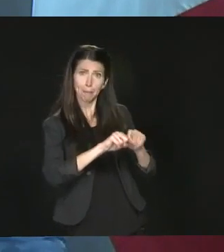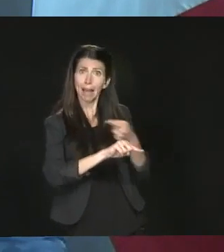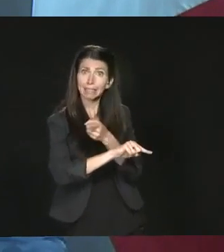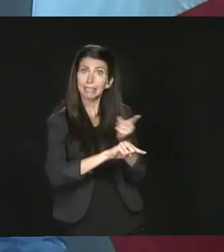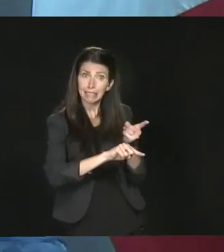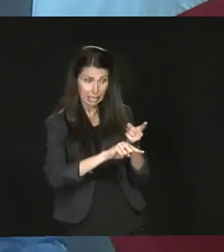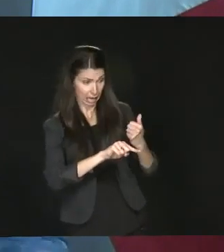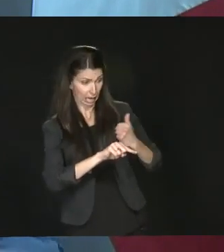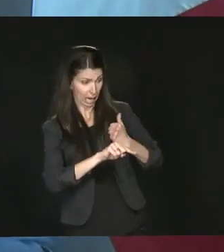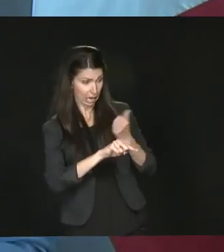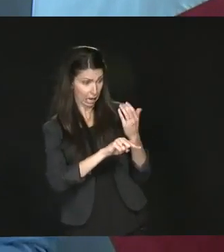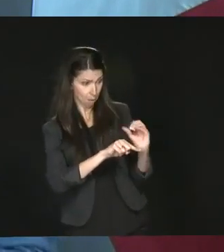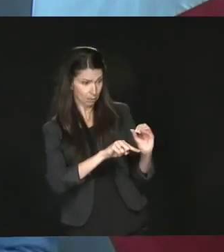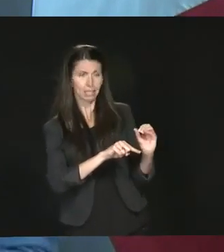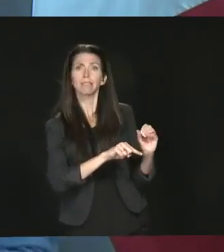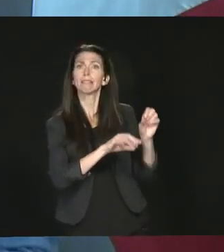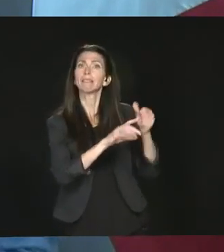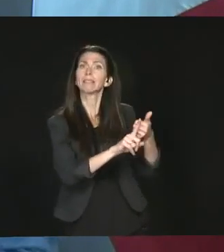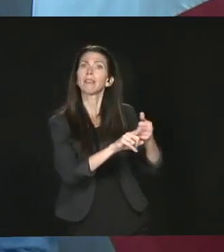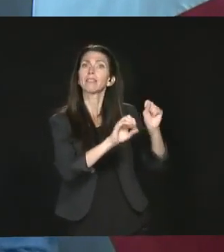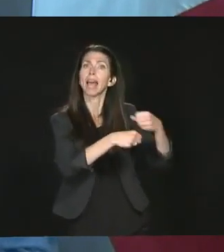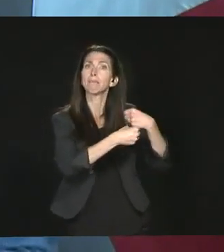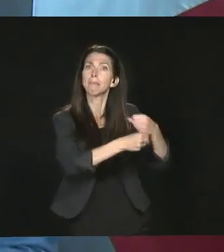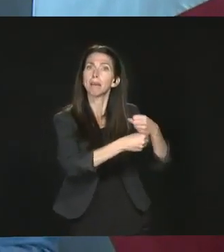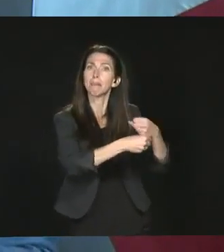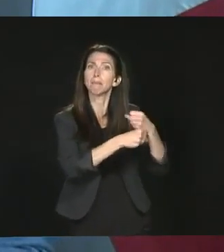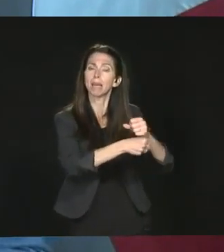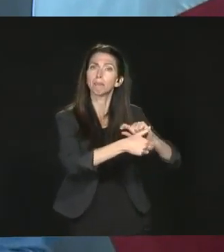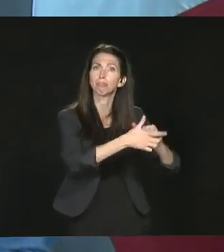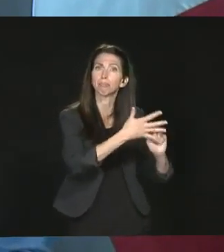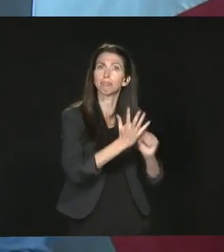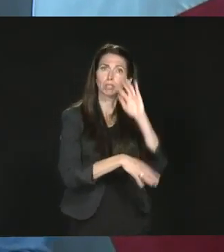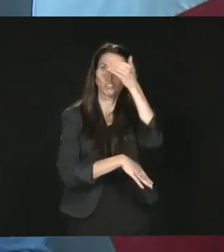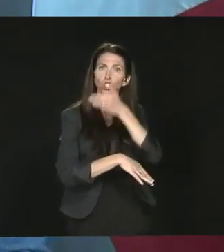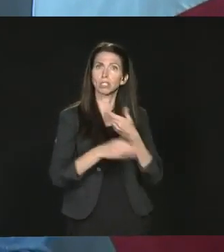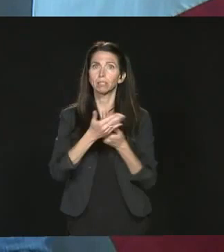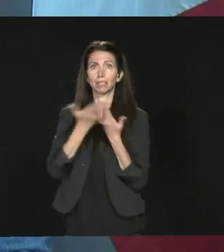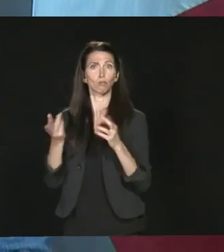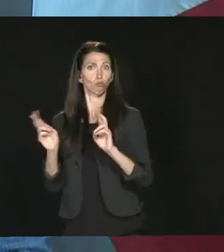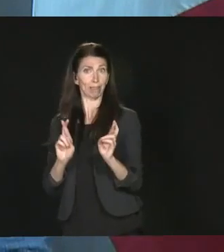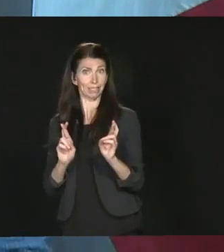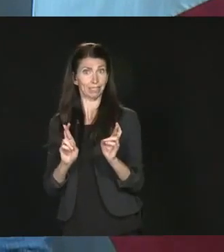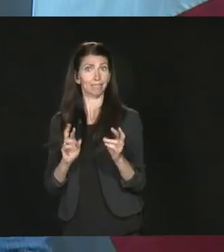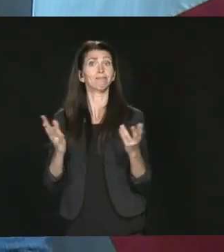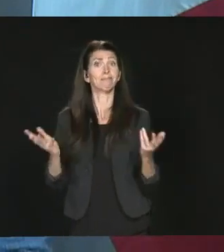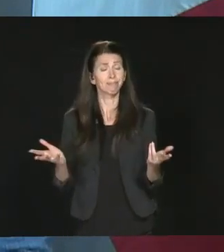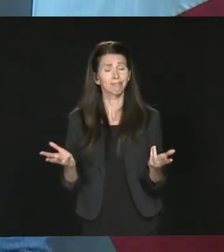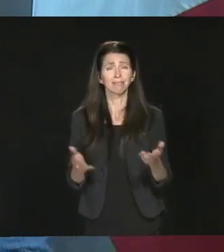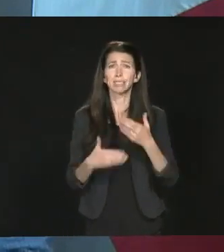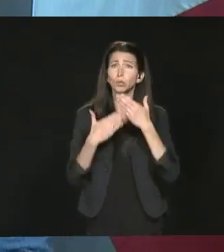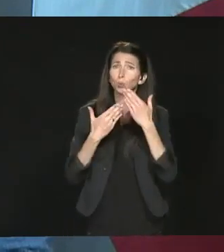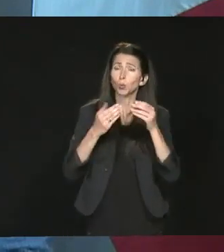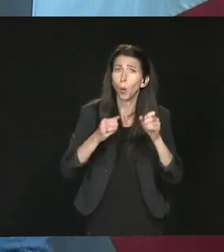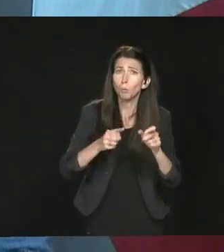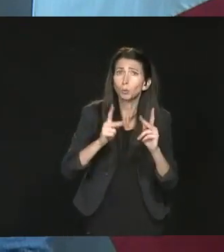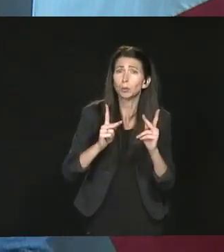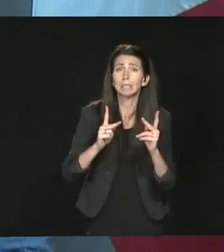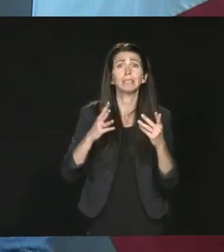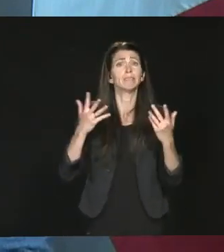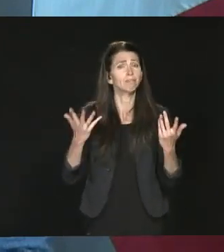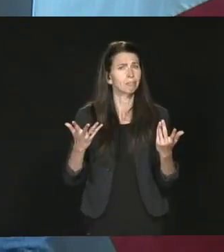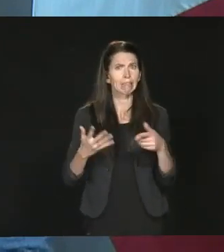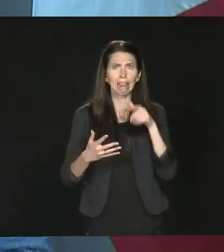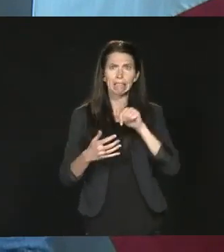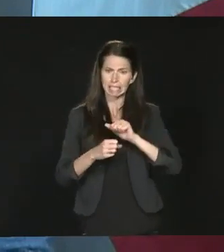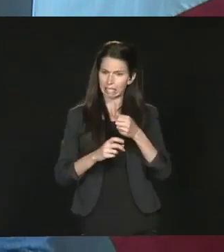companies. We often talk about finding opportunities in a crisis, and we're seeing so many willing partners coming